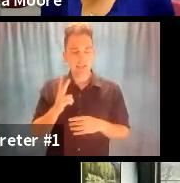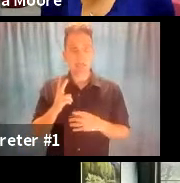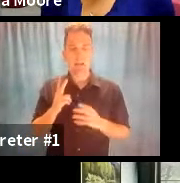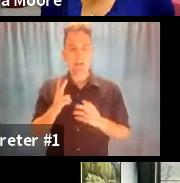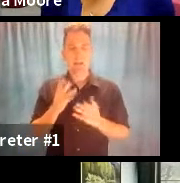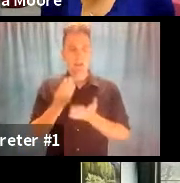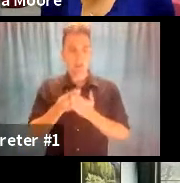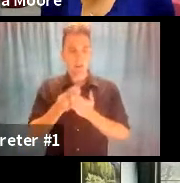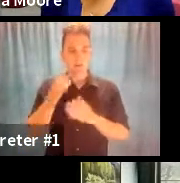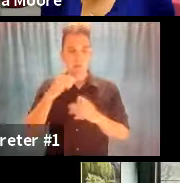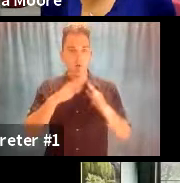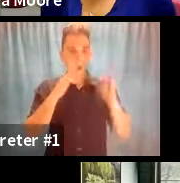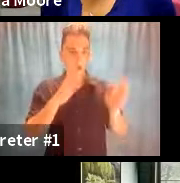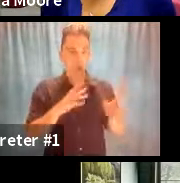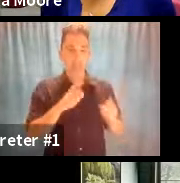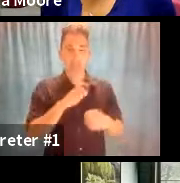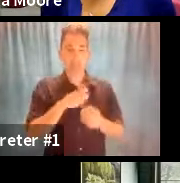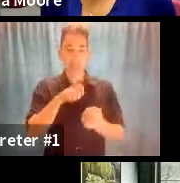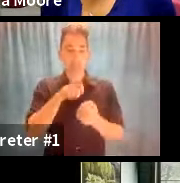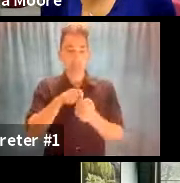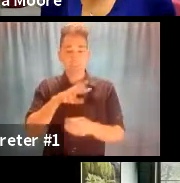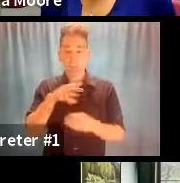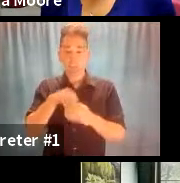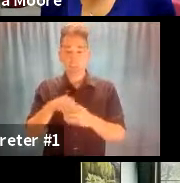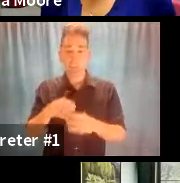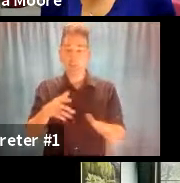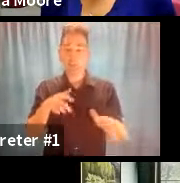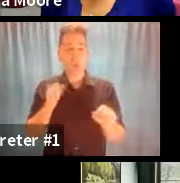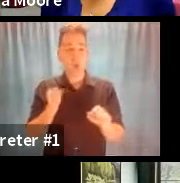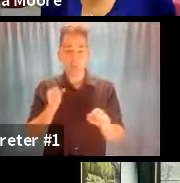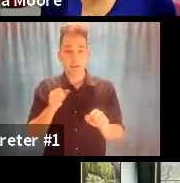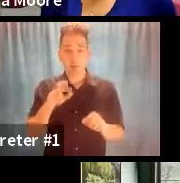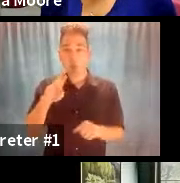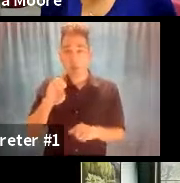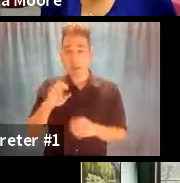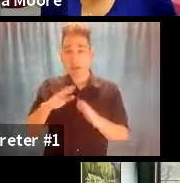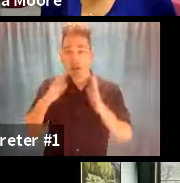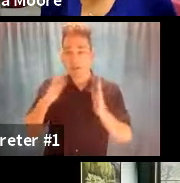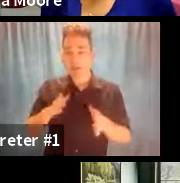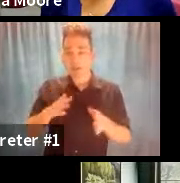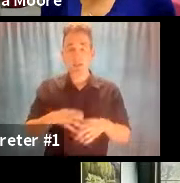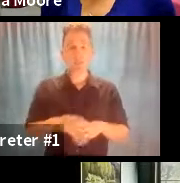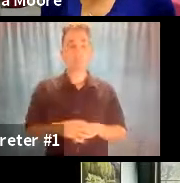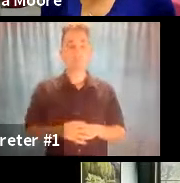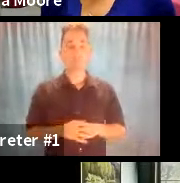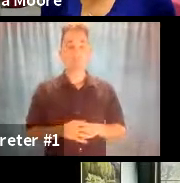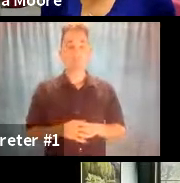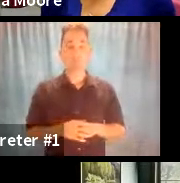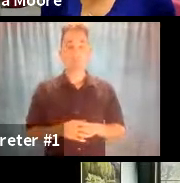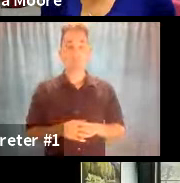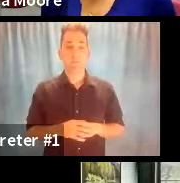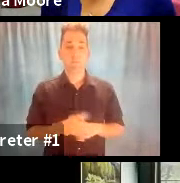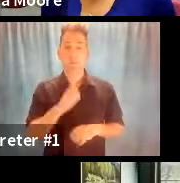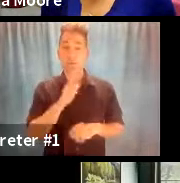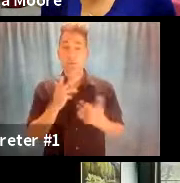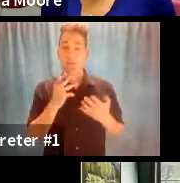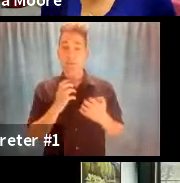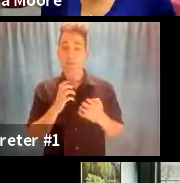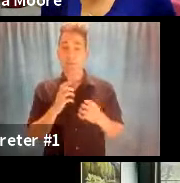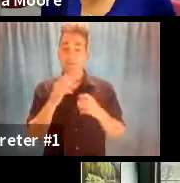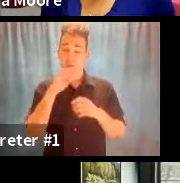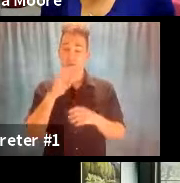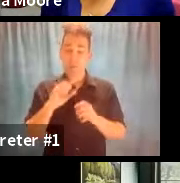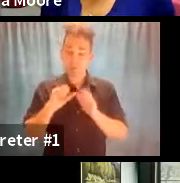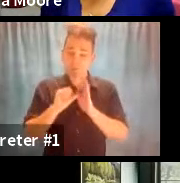it specifically includes rapid rehousing. And we really want to stress that with these evictions and stuff, a lot of these things